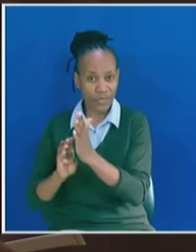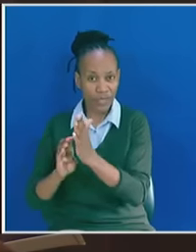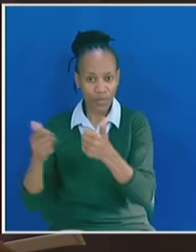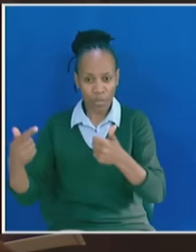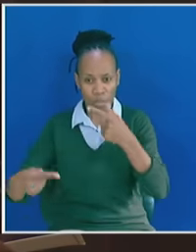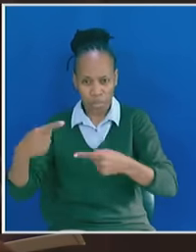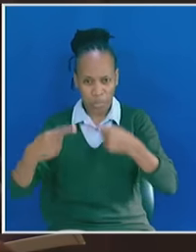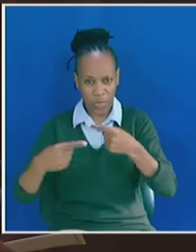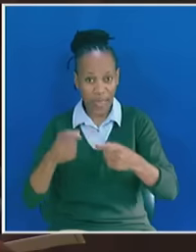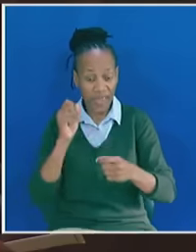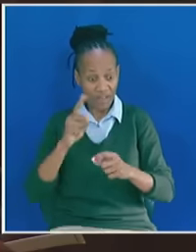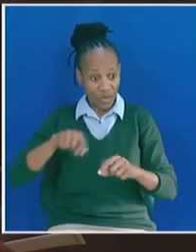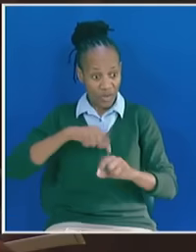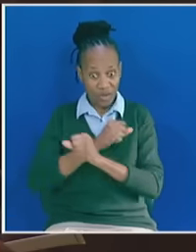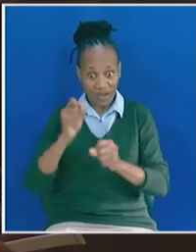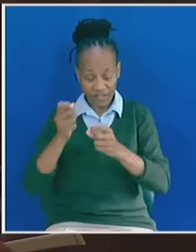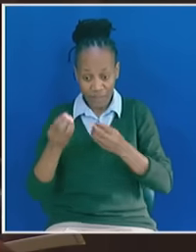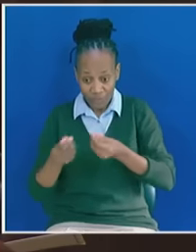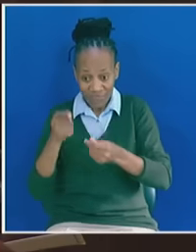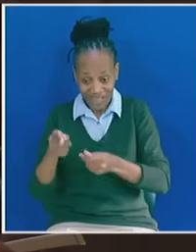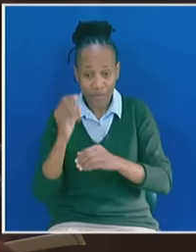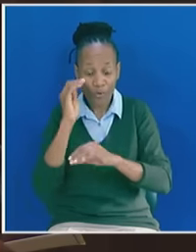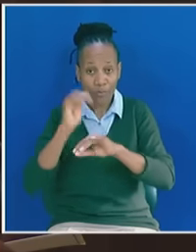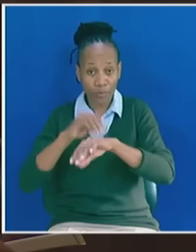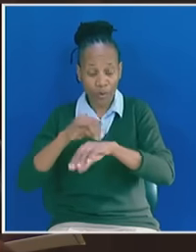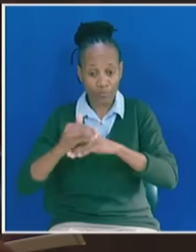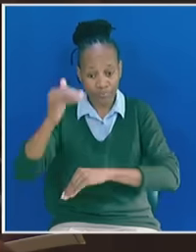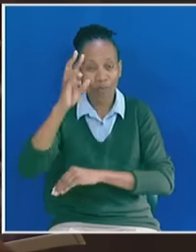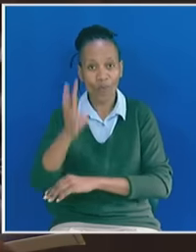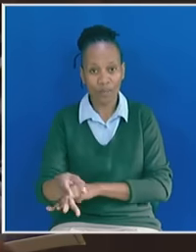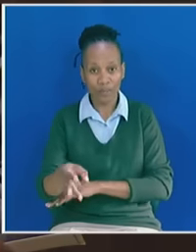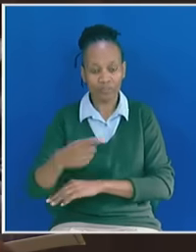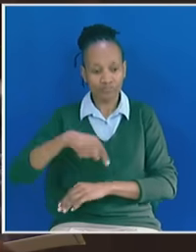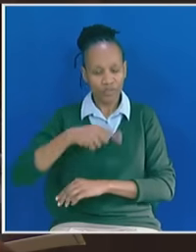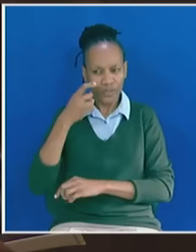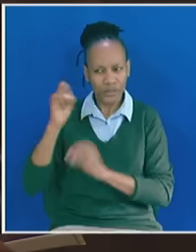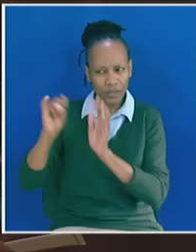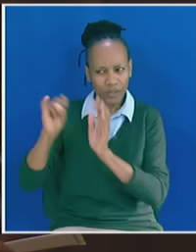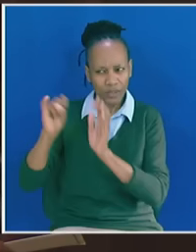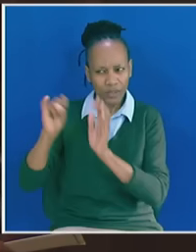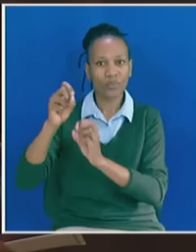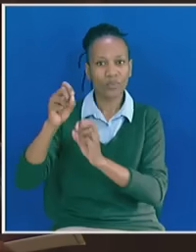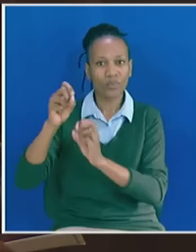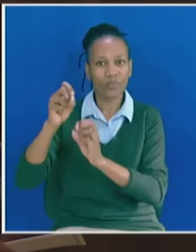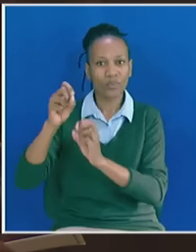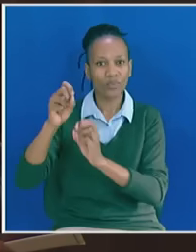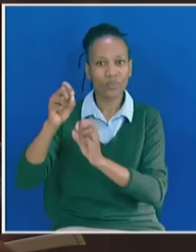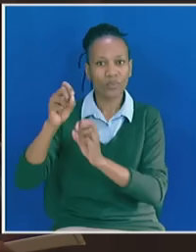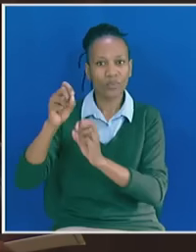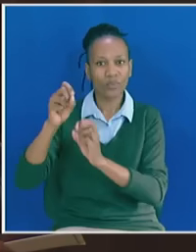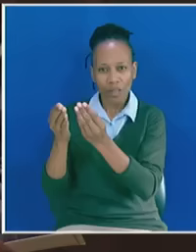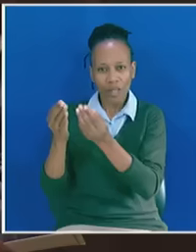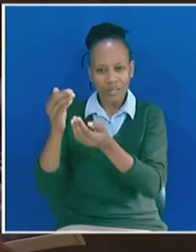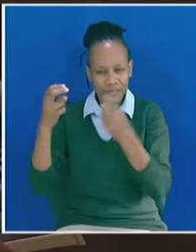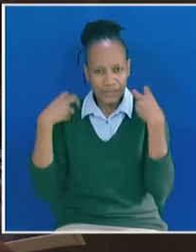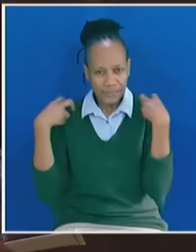skillfully managed, they will cause a problem. We identify global illicit financial flows as a major security